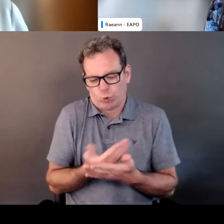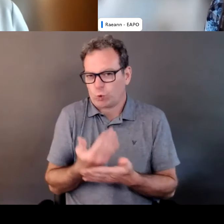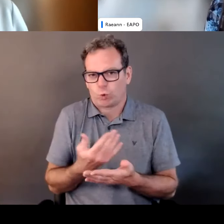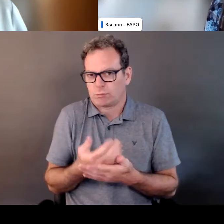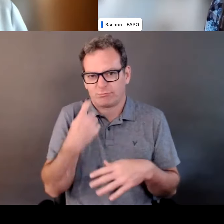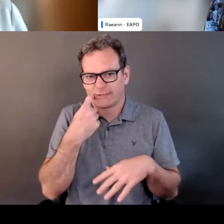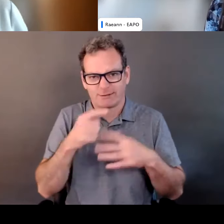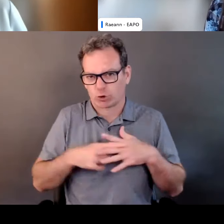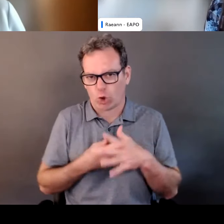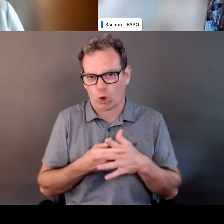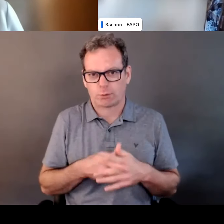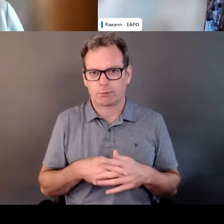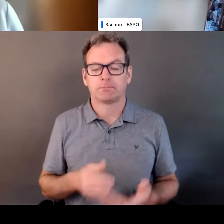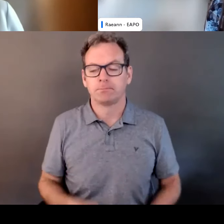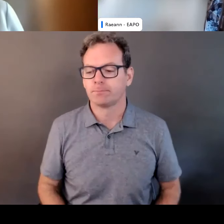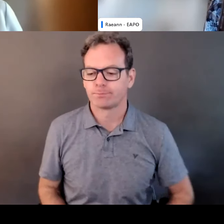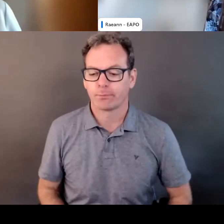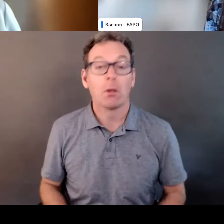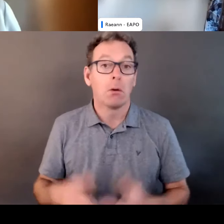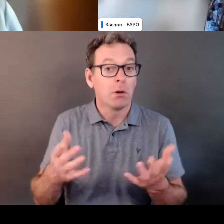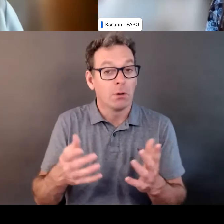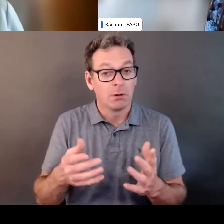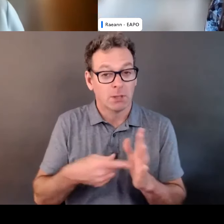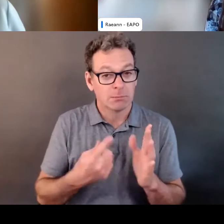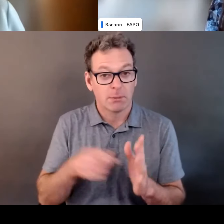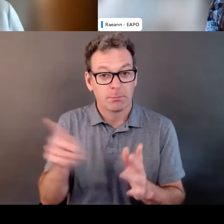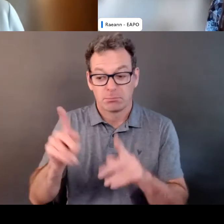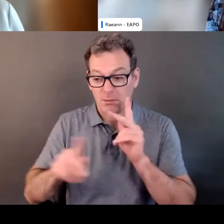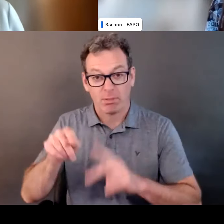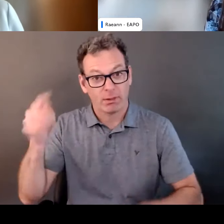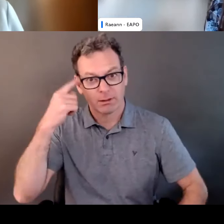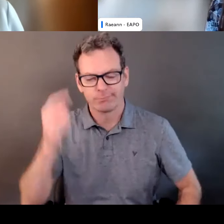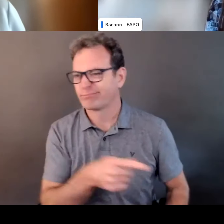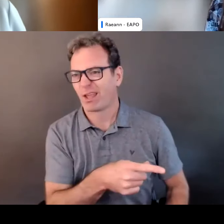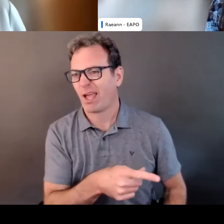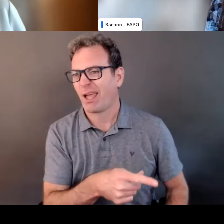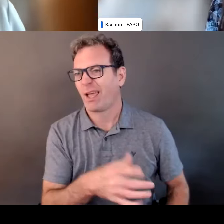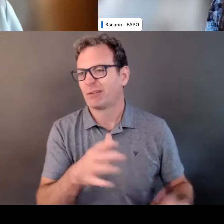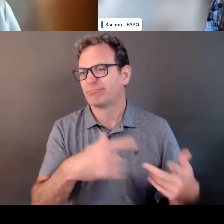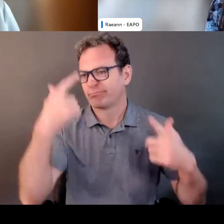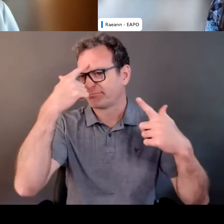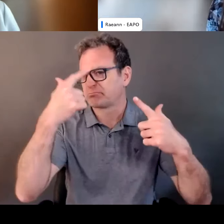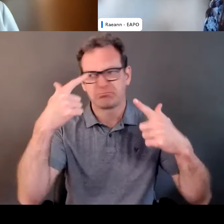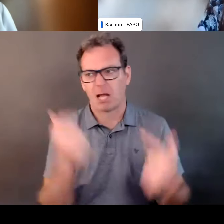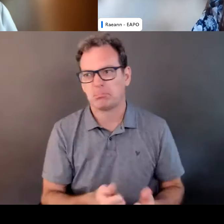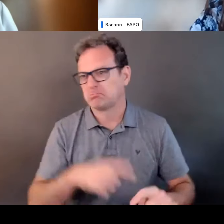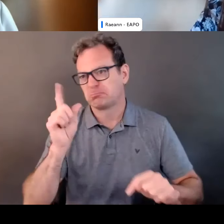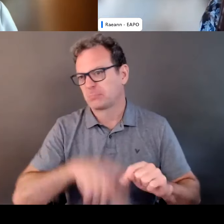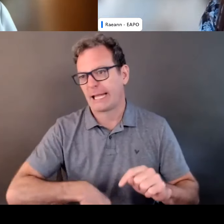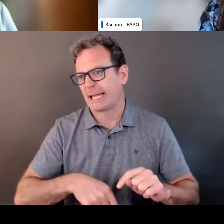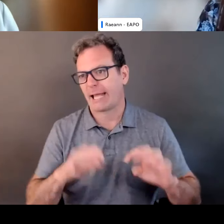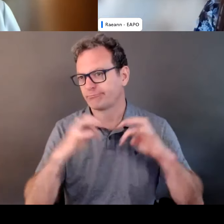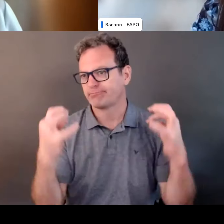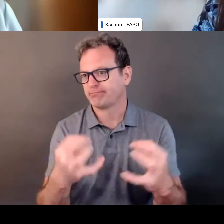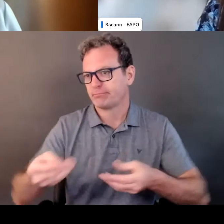Sometimes people feel if the person has dementia that you can't do it, but that's not true. It just depends on the type of dementia and the stage. Right. And there has